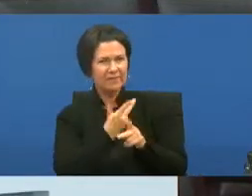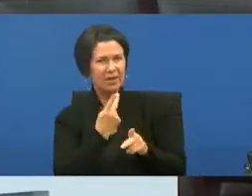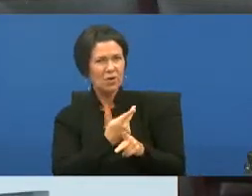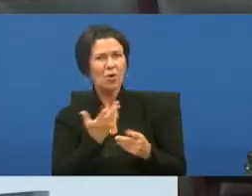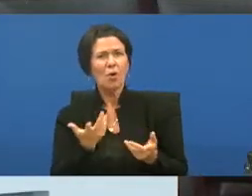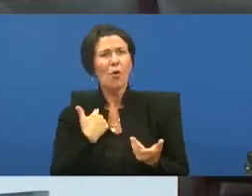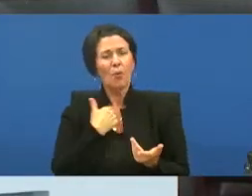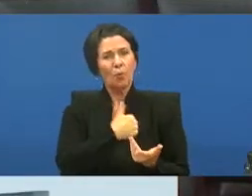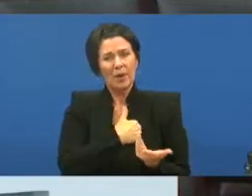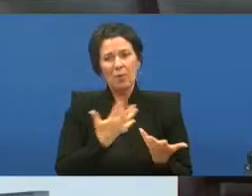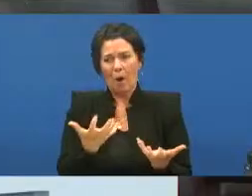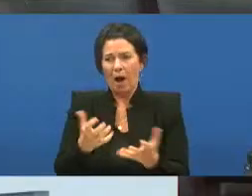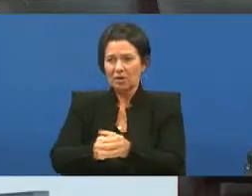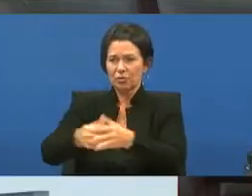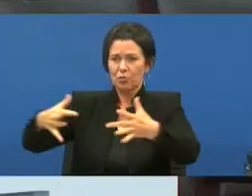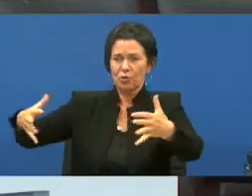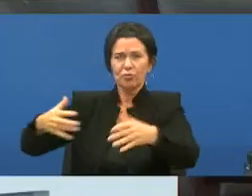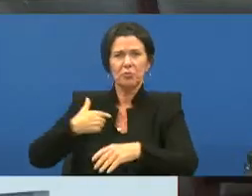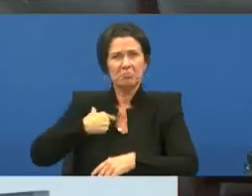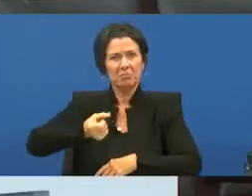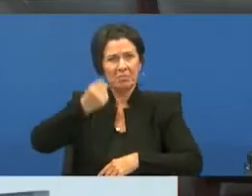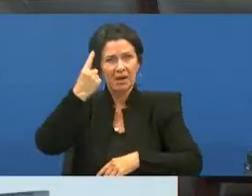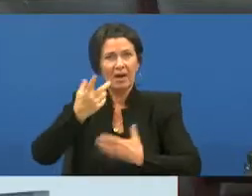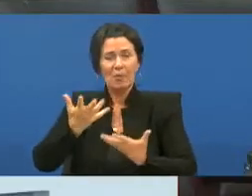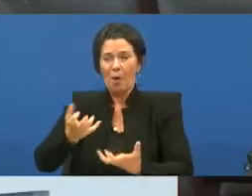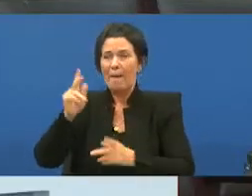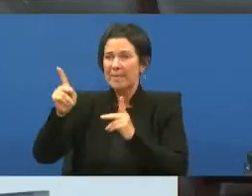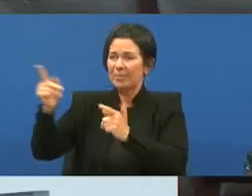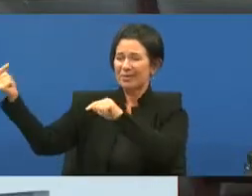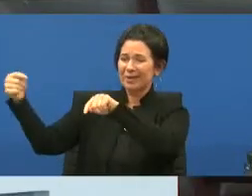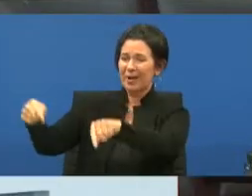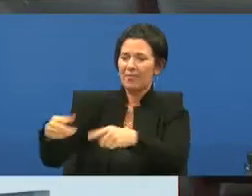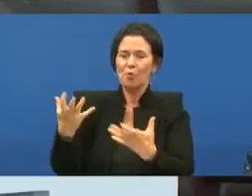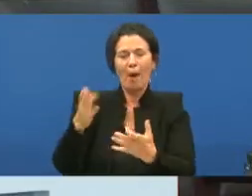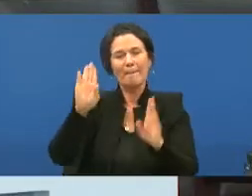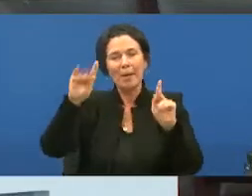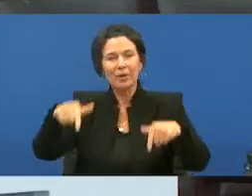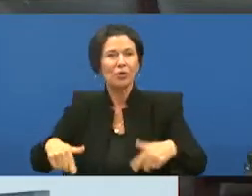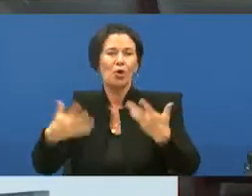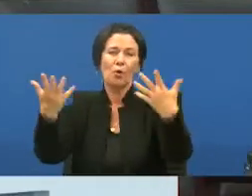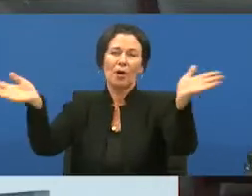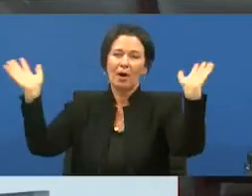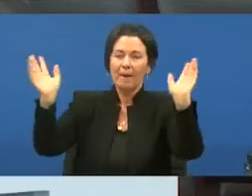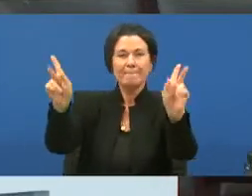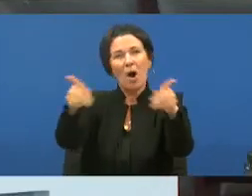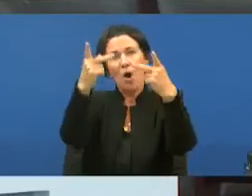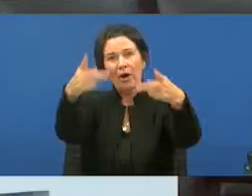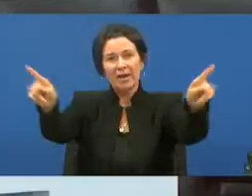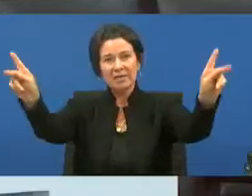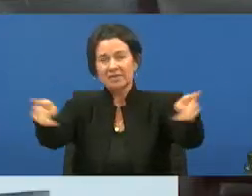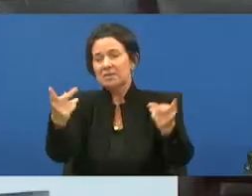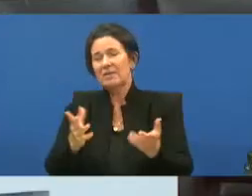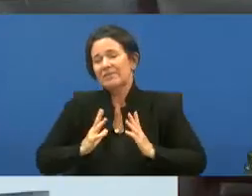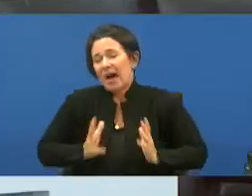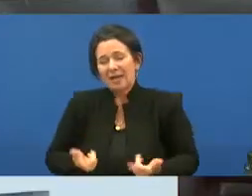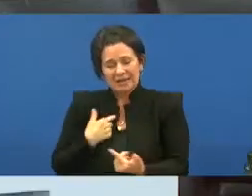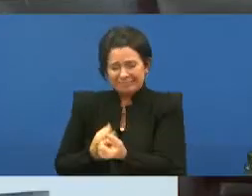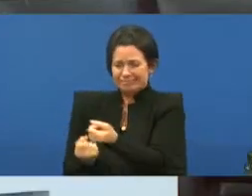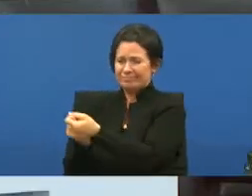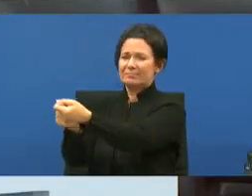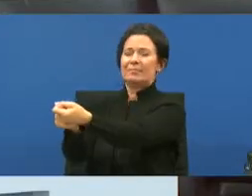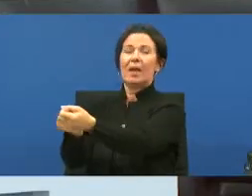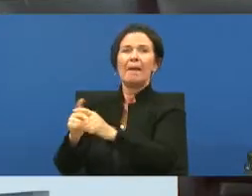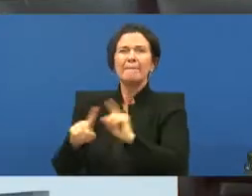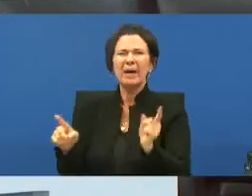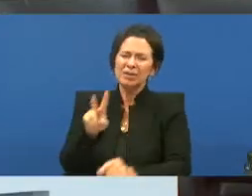we're for growth. We understand. Let's bring some people in. Let's have barbecues, block parties. We're all for that. But don't bring